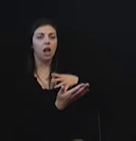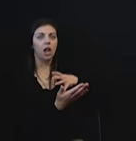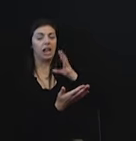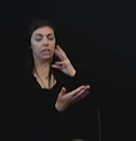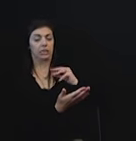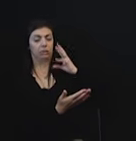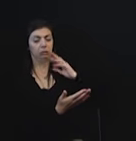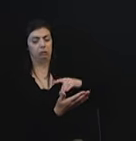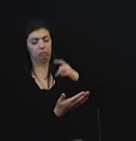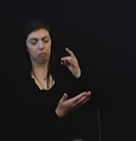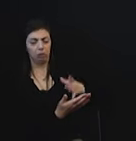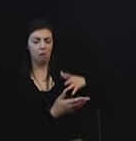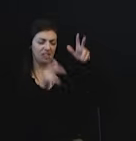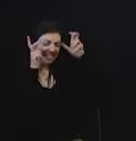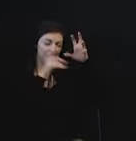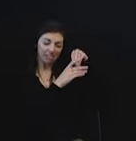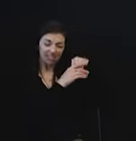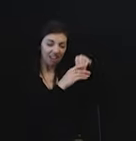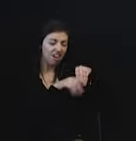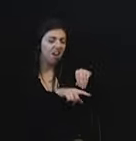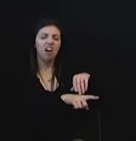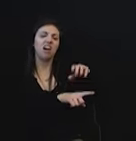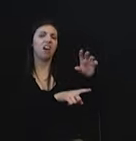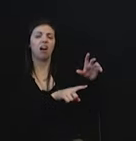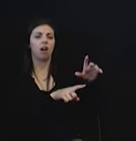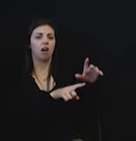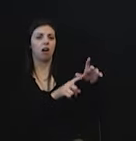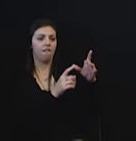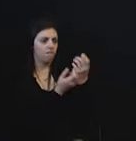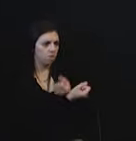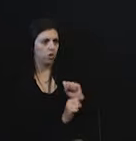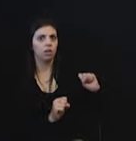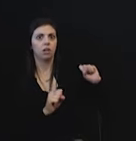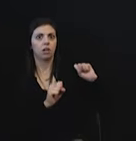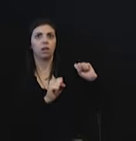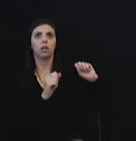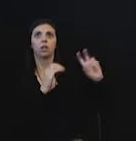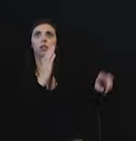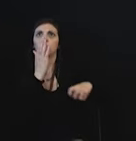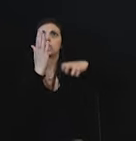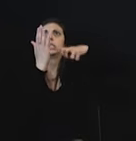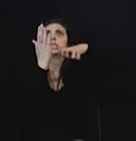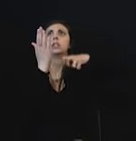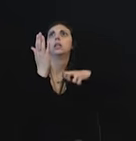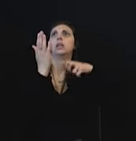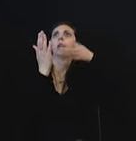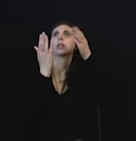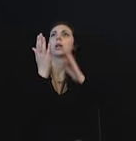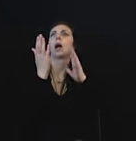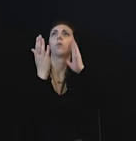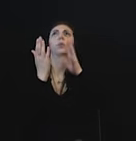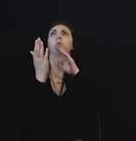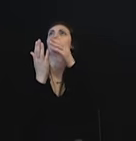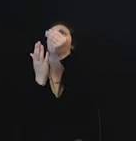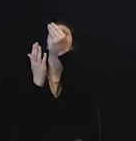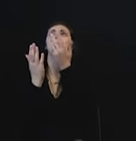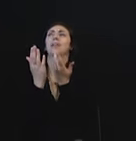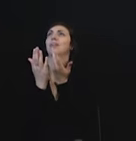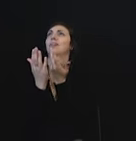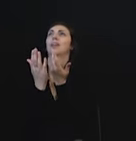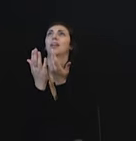some stuff, saying, God, will you speak? God, will you move? I can't do anything